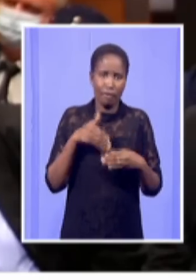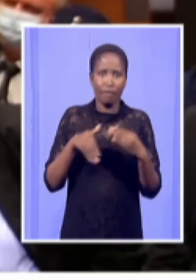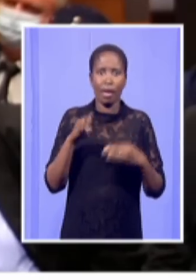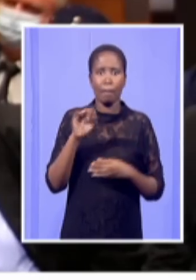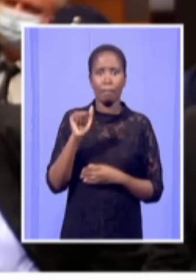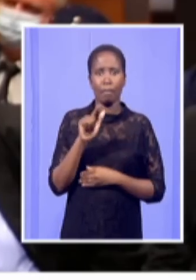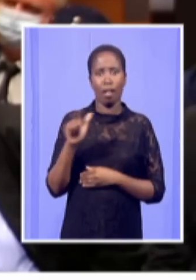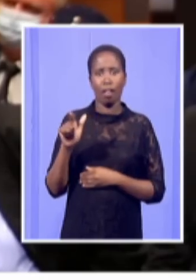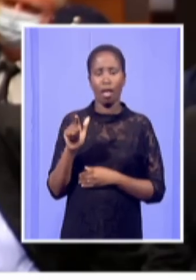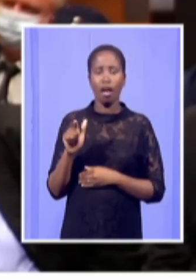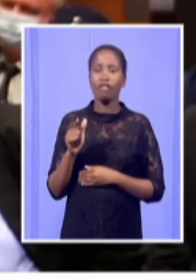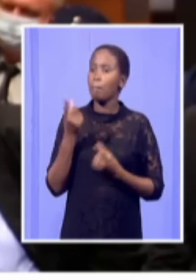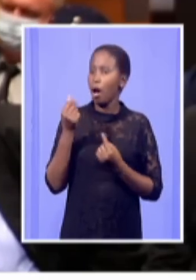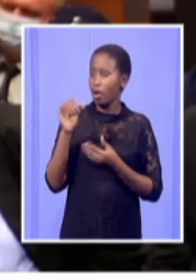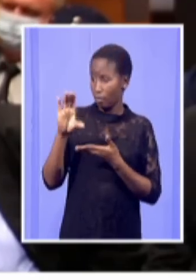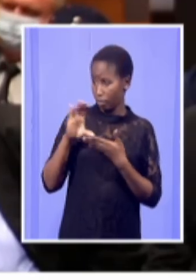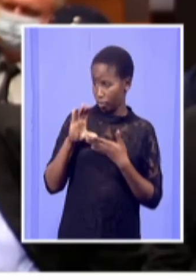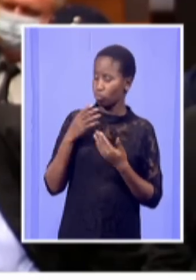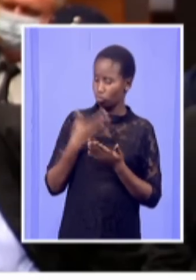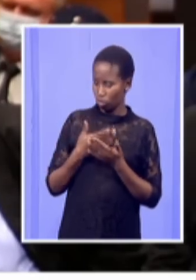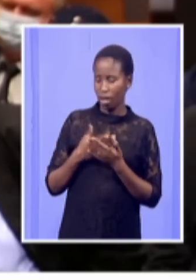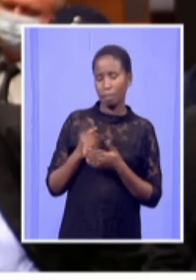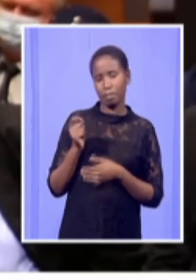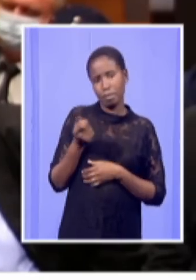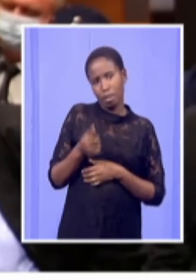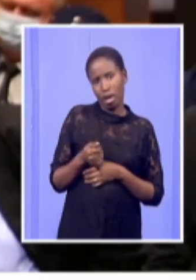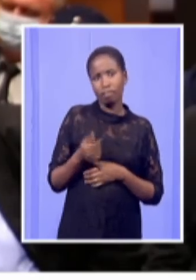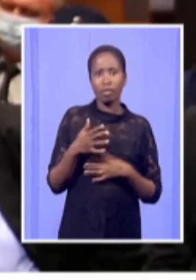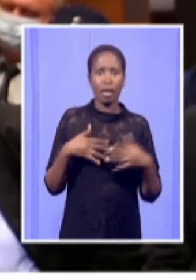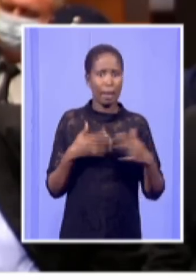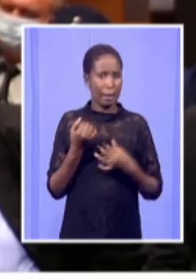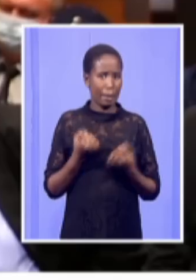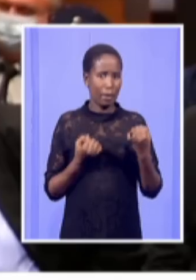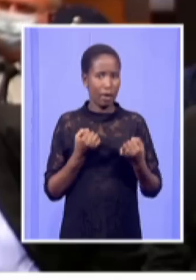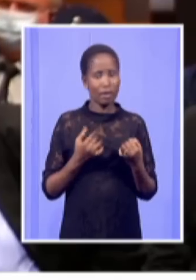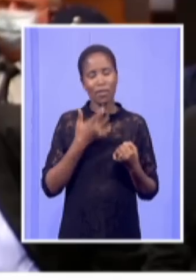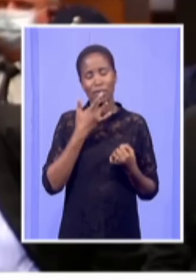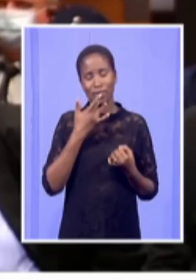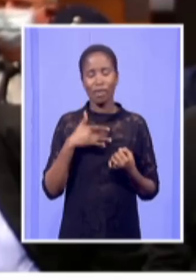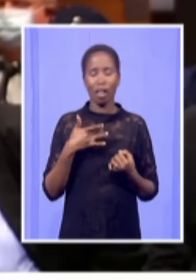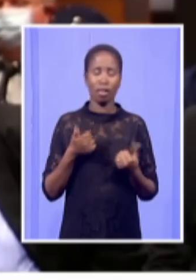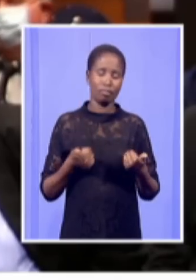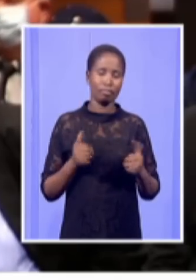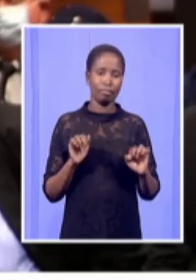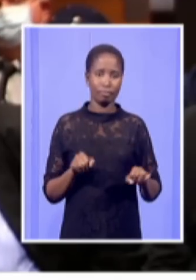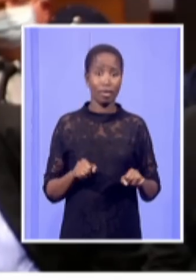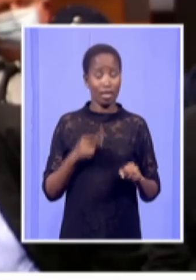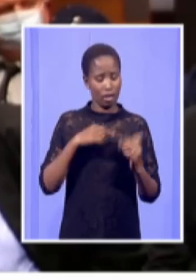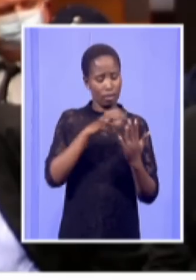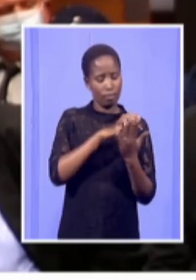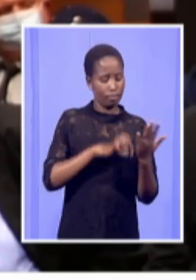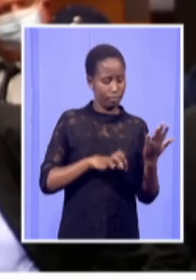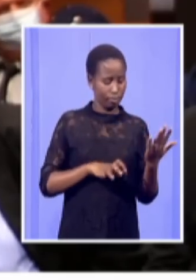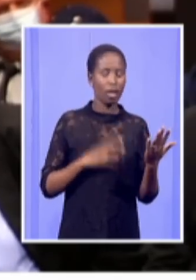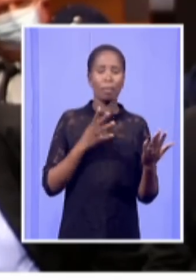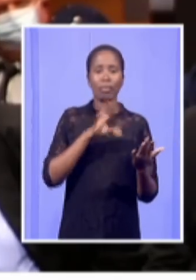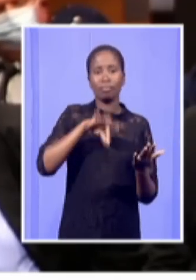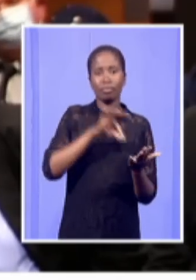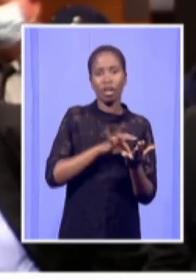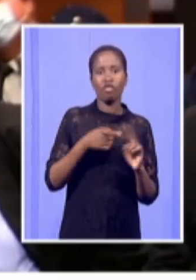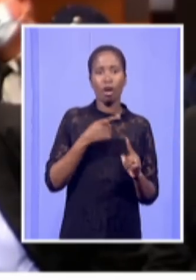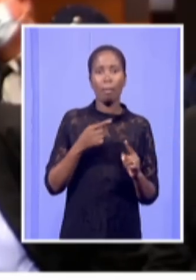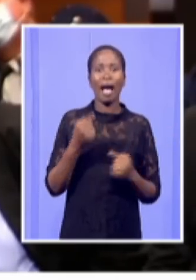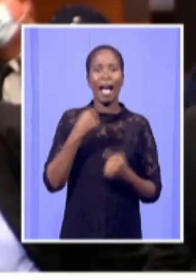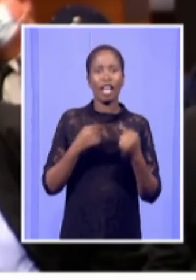amount and with such conditions attached as the Court may deem fit. Your Worship, this affidavit was signed by accused number 8 on this day